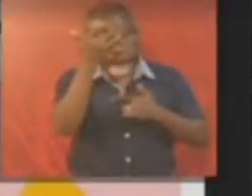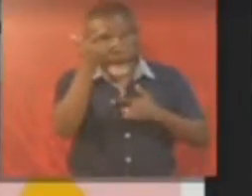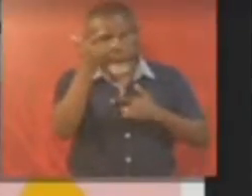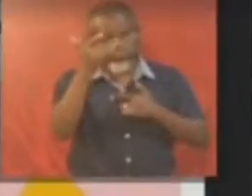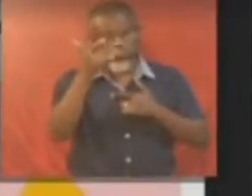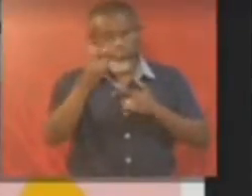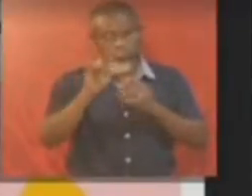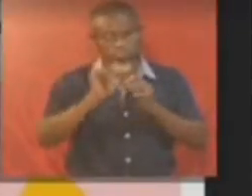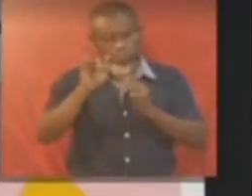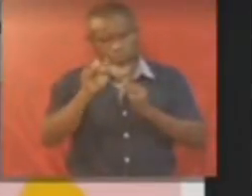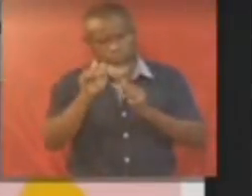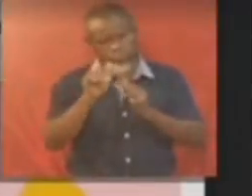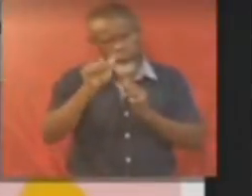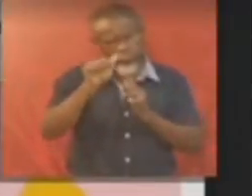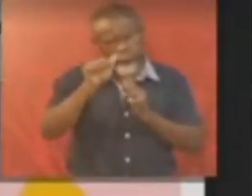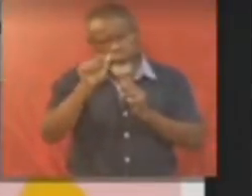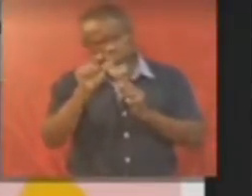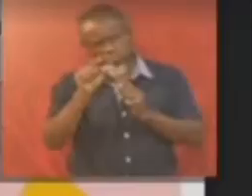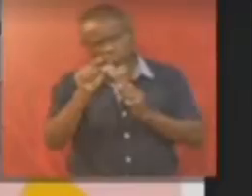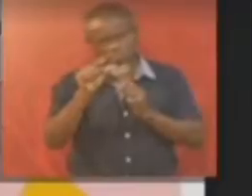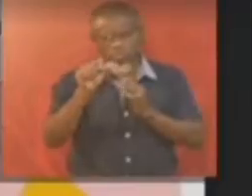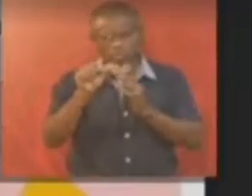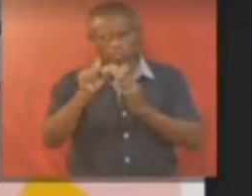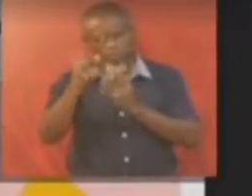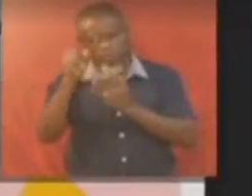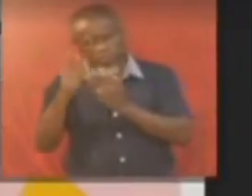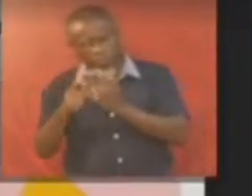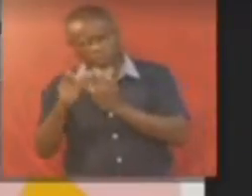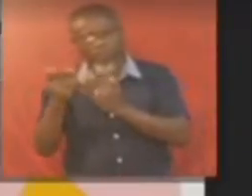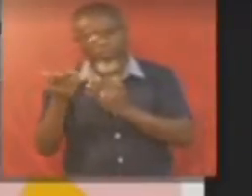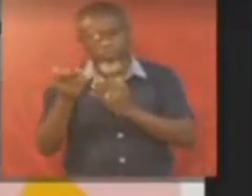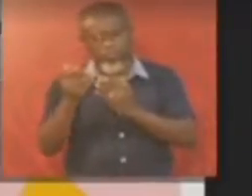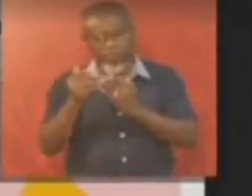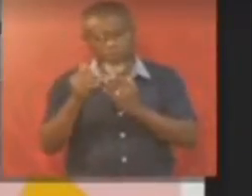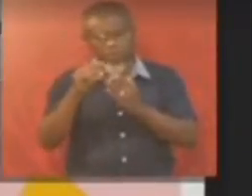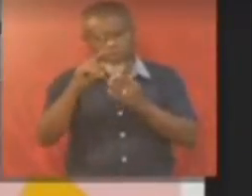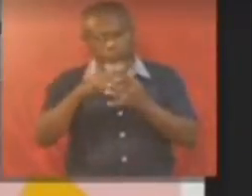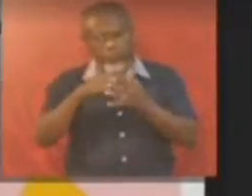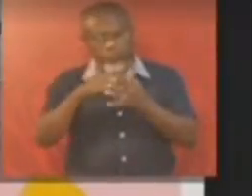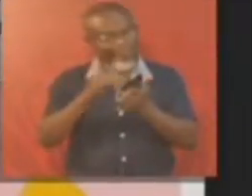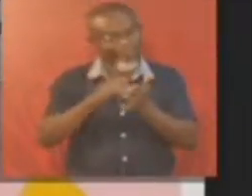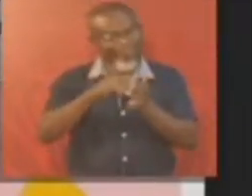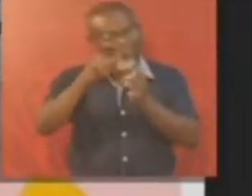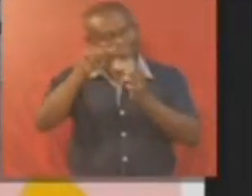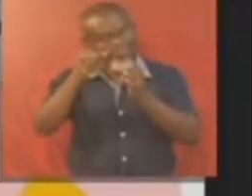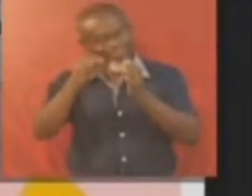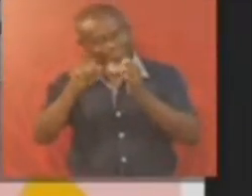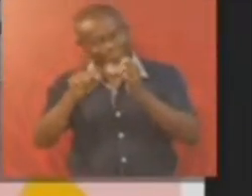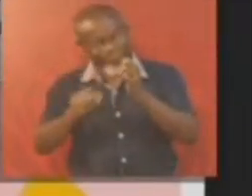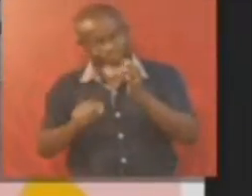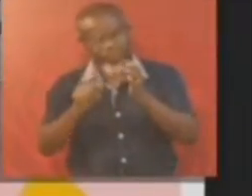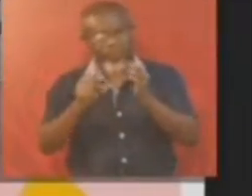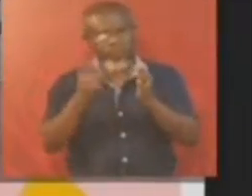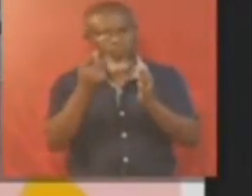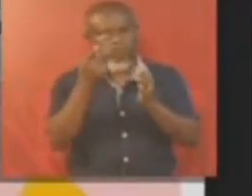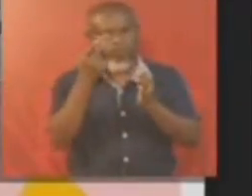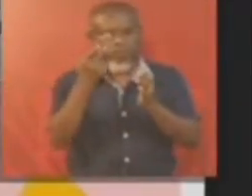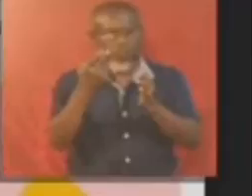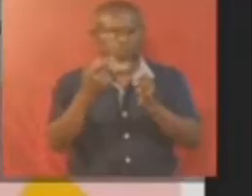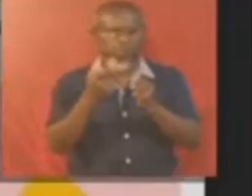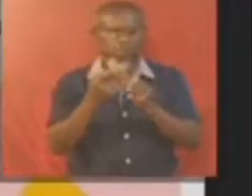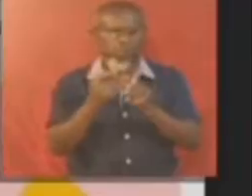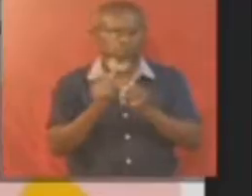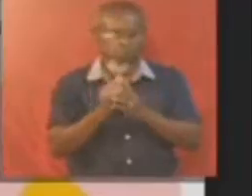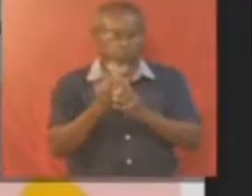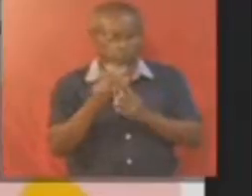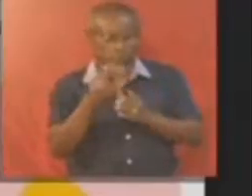somewhere between August, early part of September, and then beginning to come back down. Week 42 is really roughly the end of last week. So